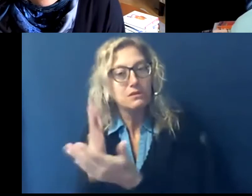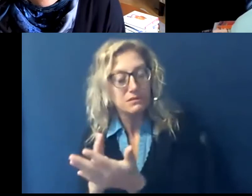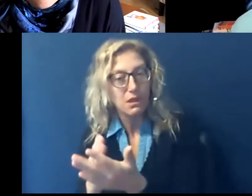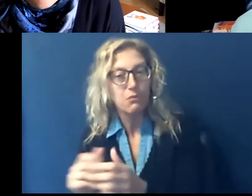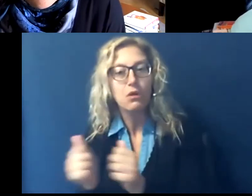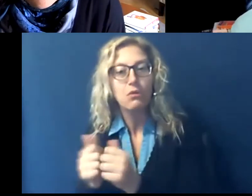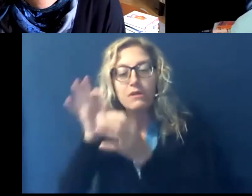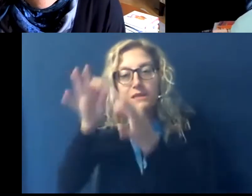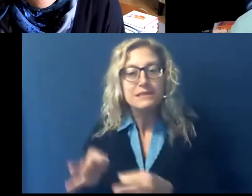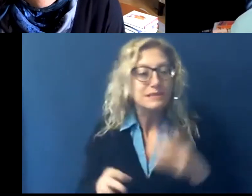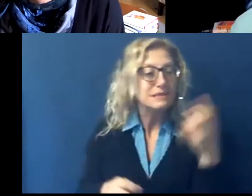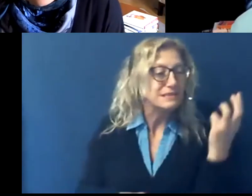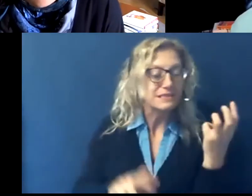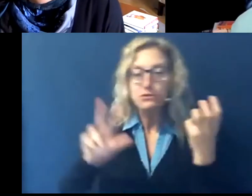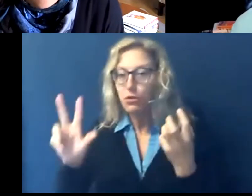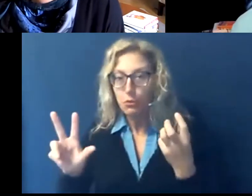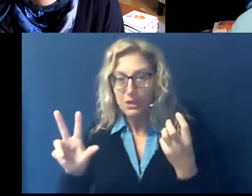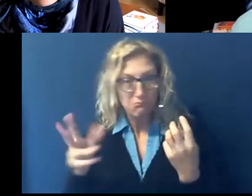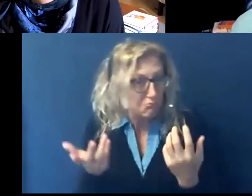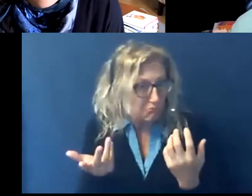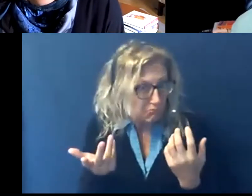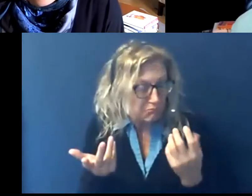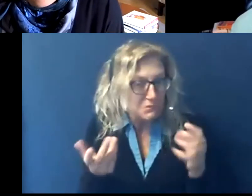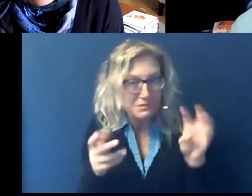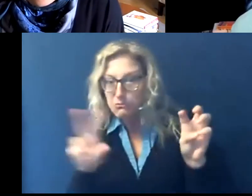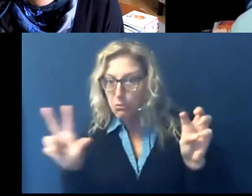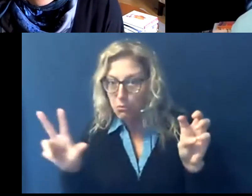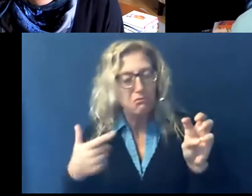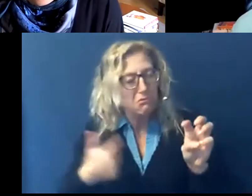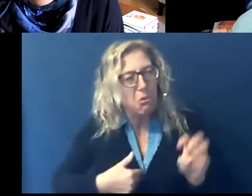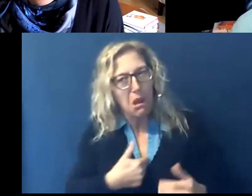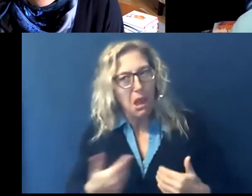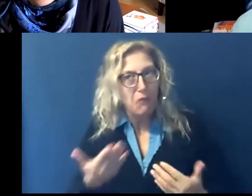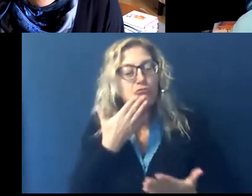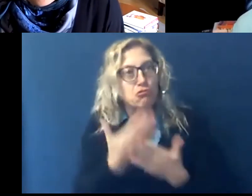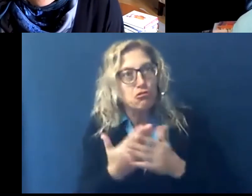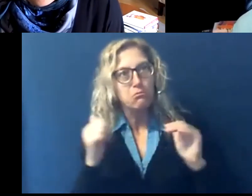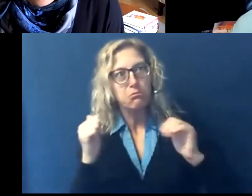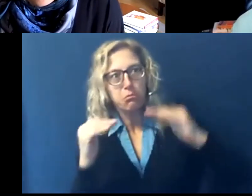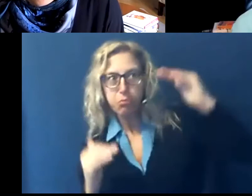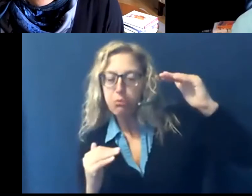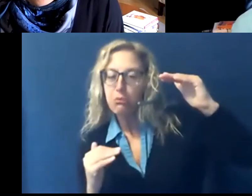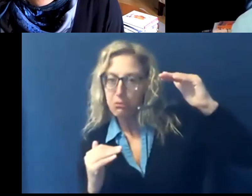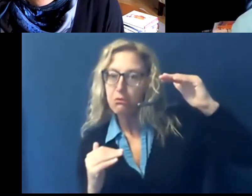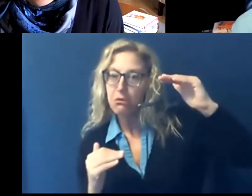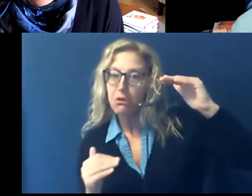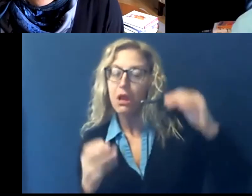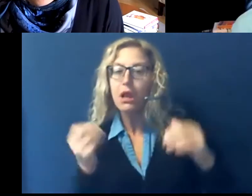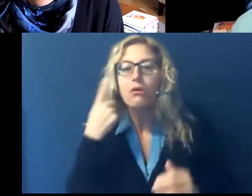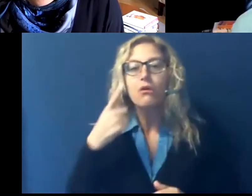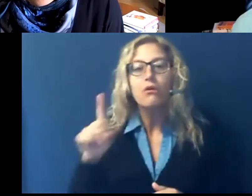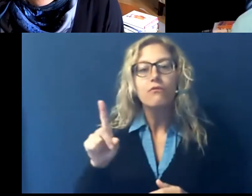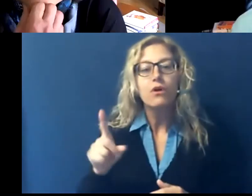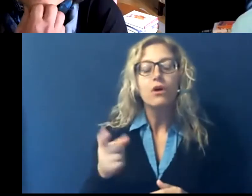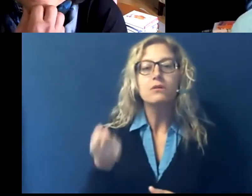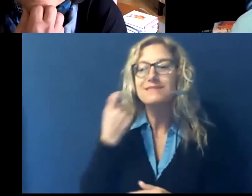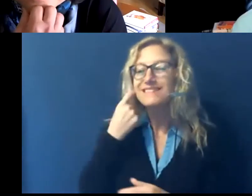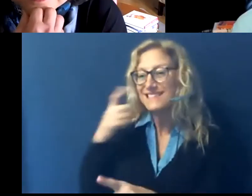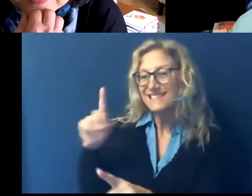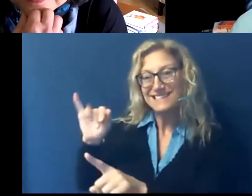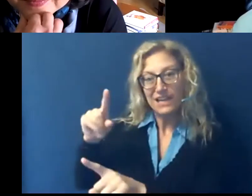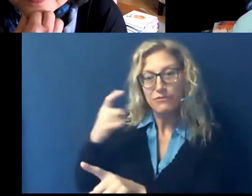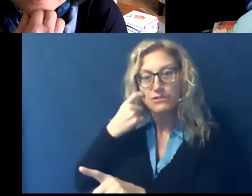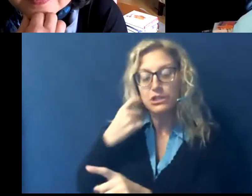decision 6-3, so we had a good margin going in, and for a reason David was talking about, which is